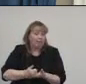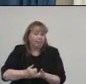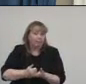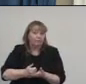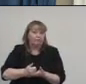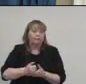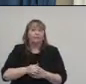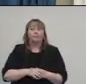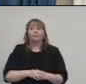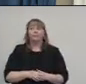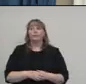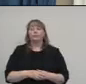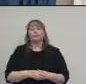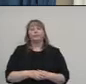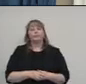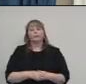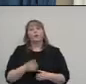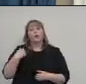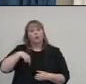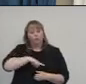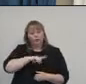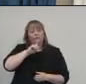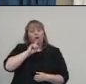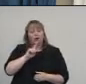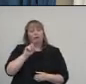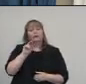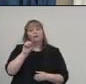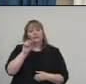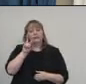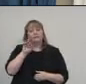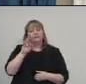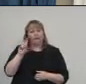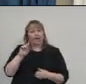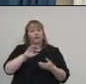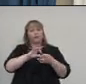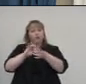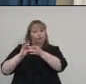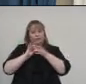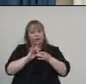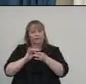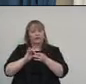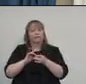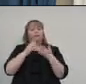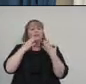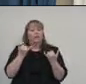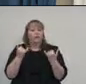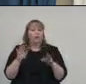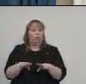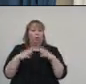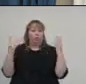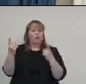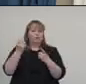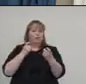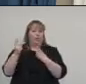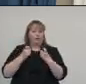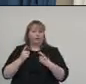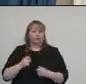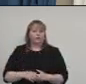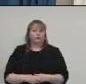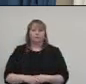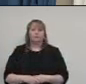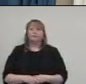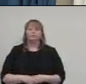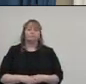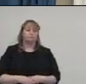Thank you. We'll come back to questions in the room. Governor, the current moratorium we have on evictions. I don't have an